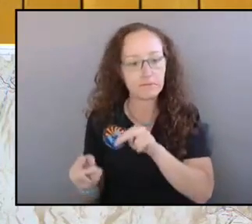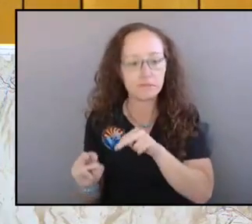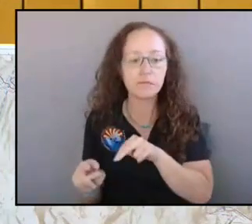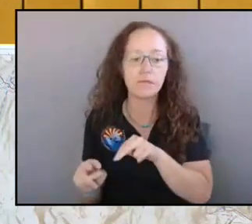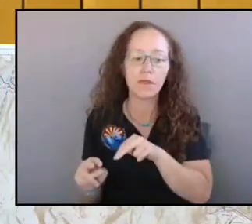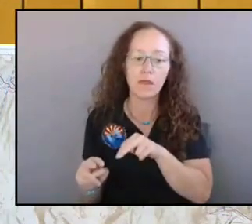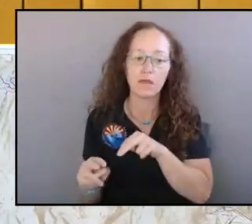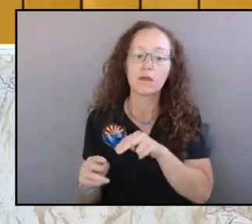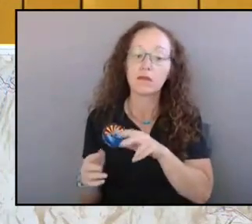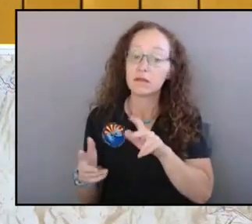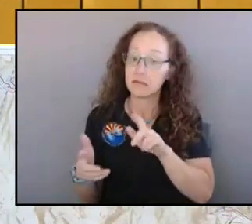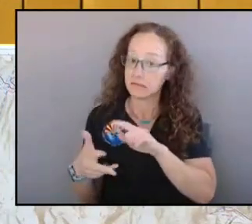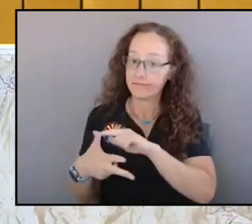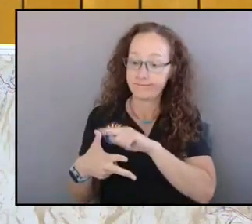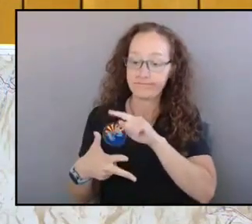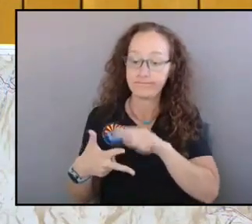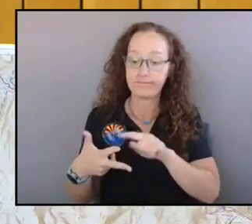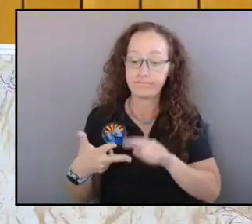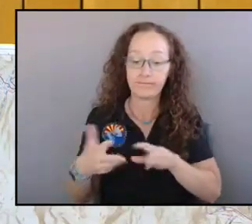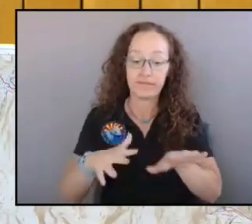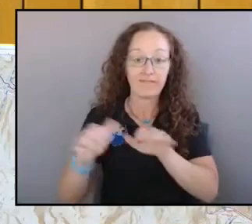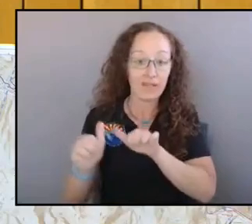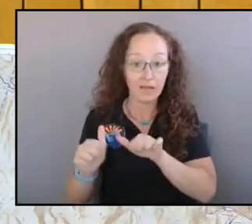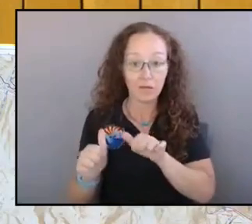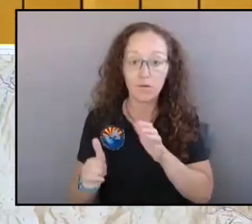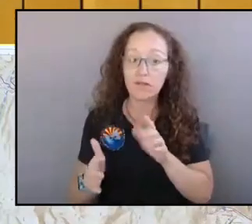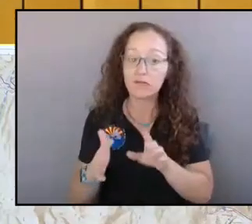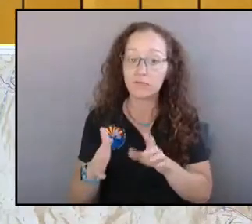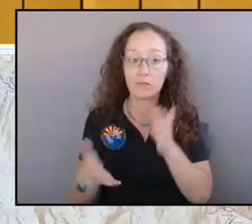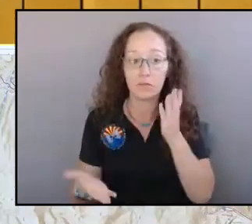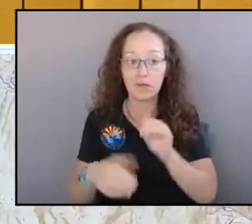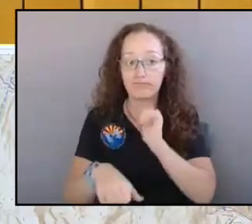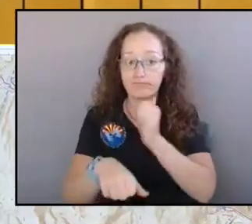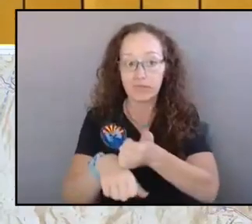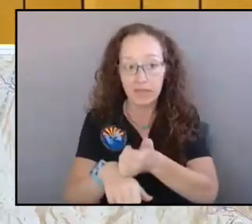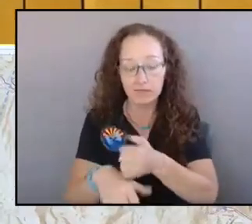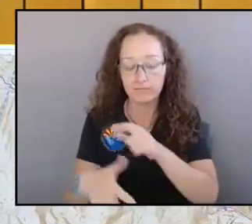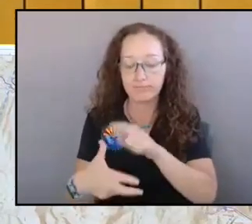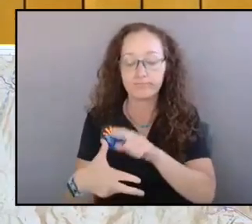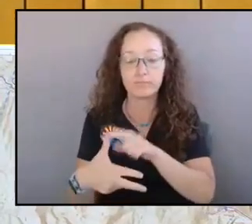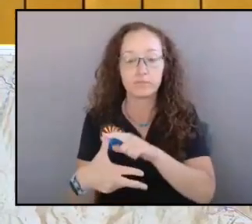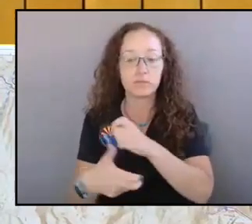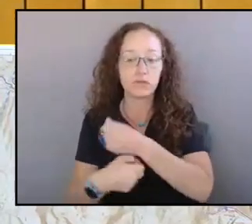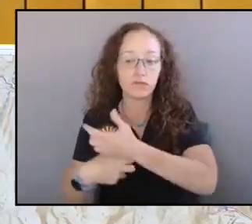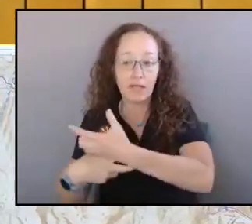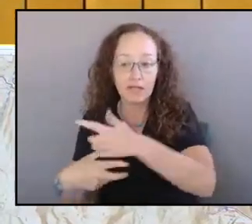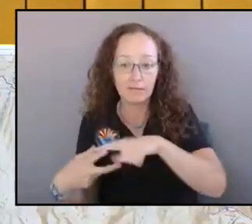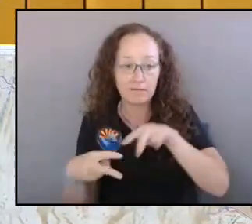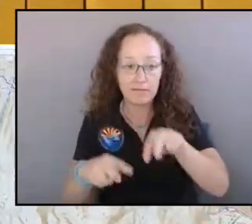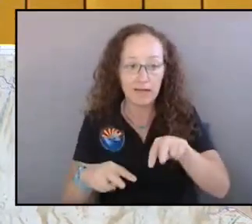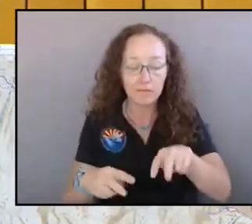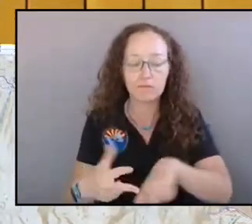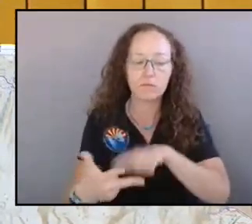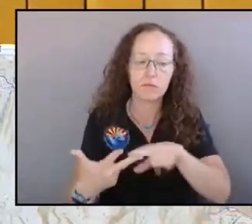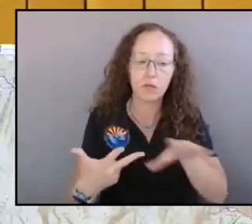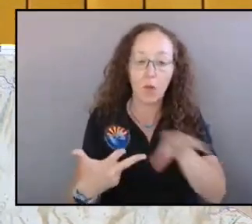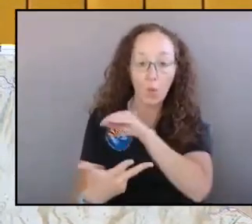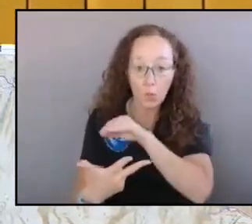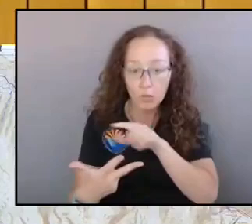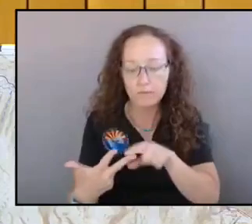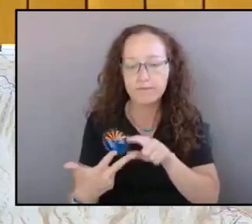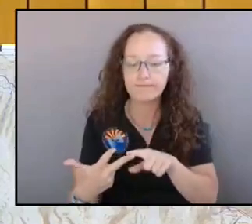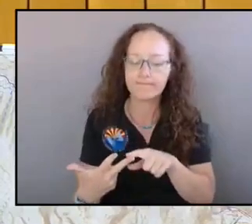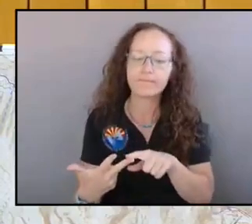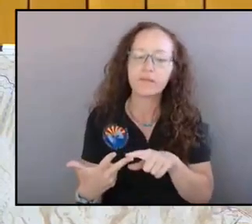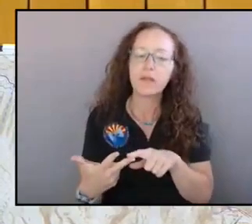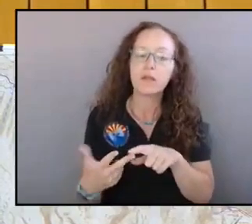evacuation may change in those areas. So I just ask that, keep an eye on the whole fire. The weather that's occurring on the north end